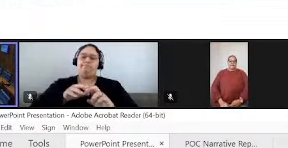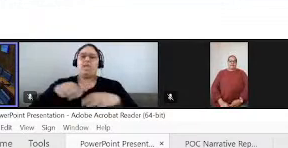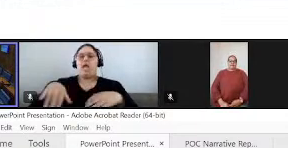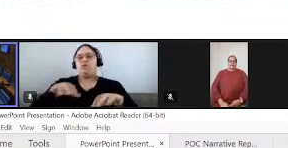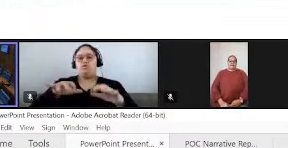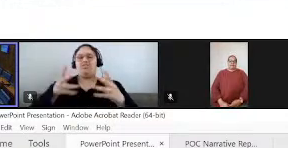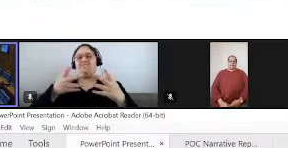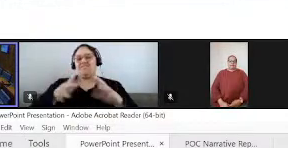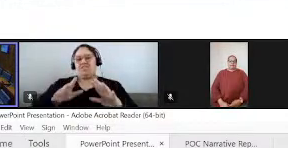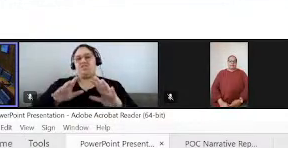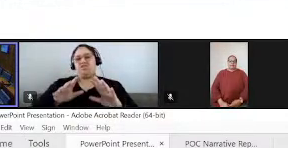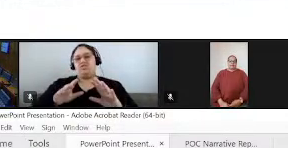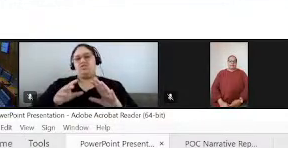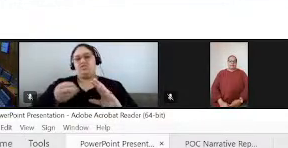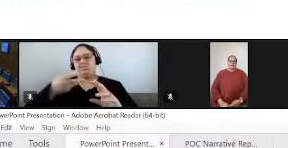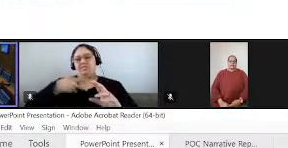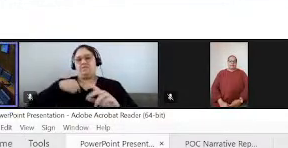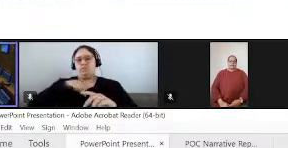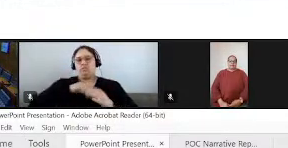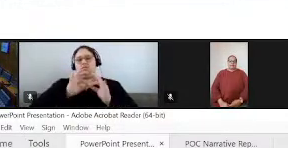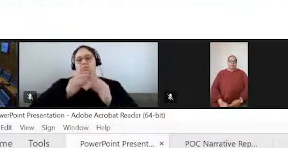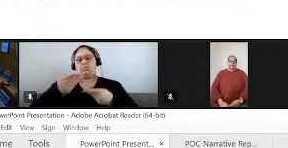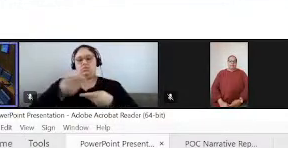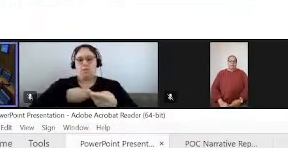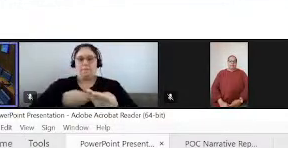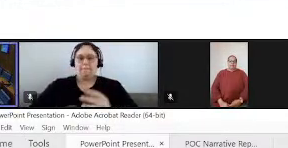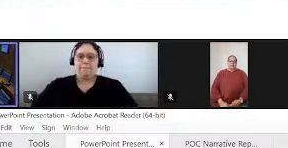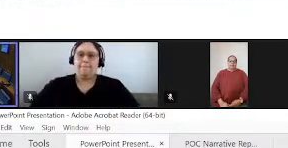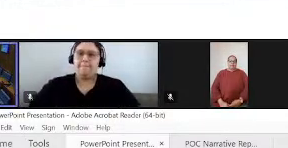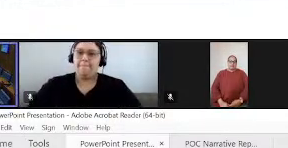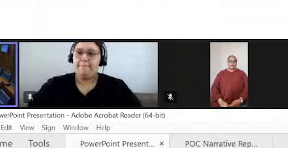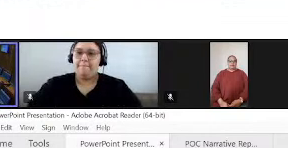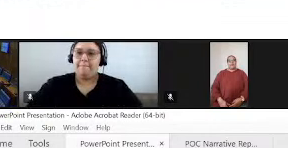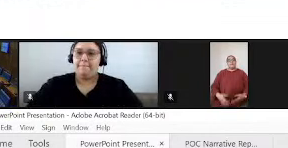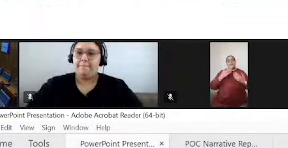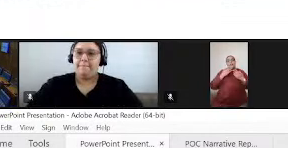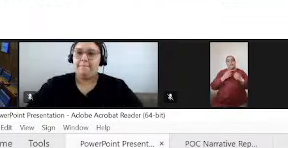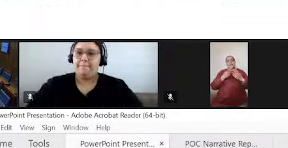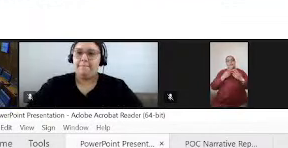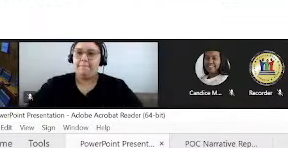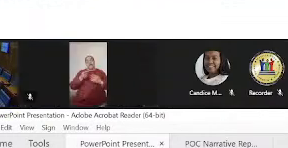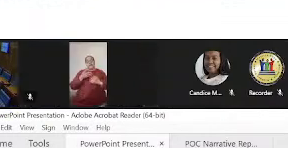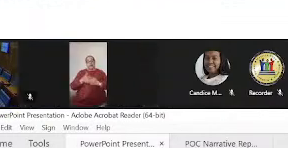action already assigned to it. Thank you very much, Speaker.